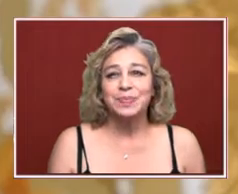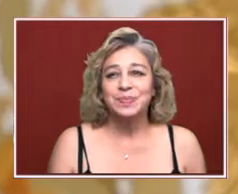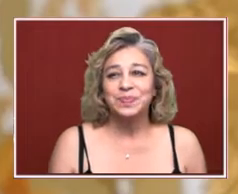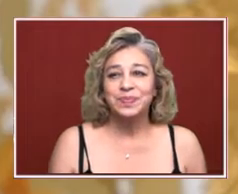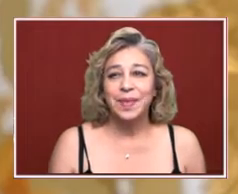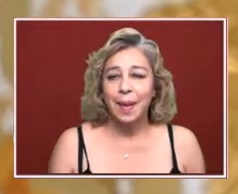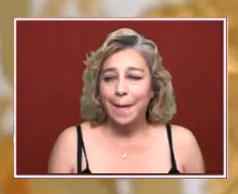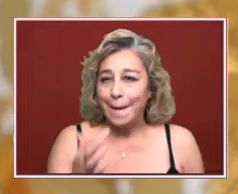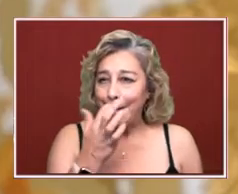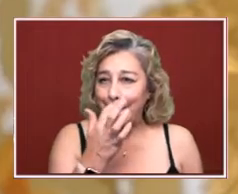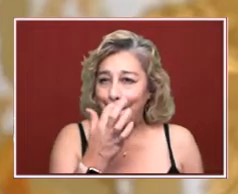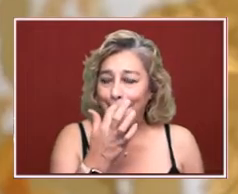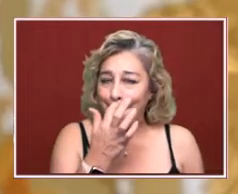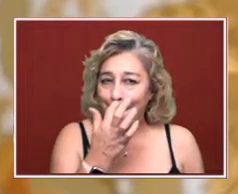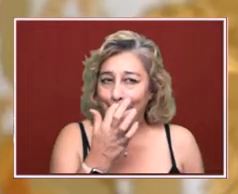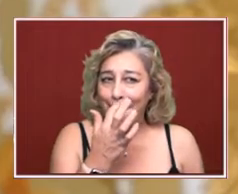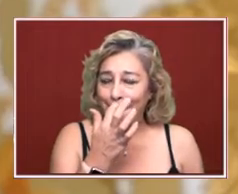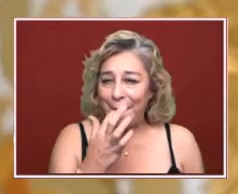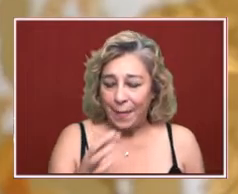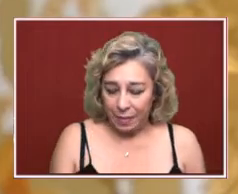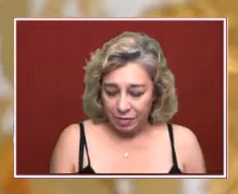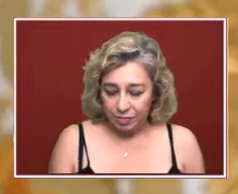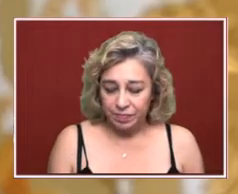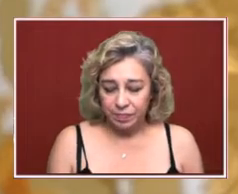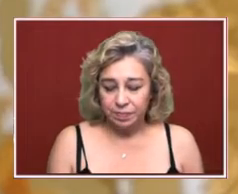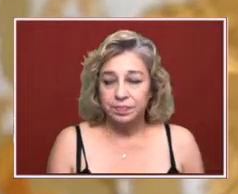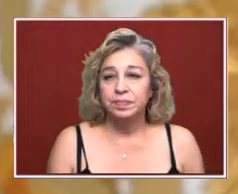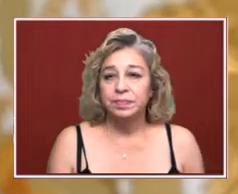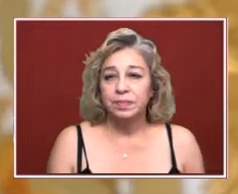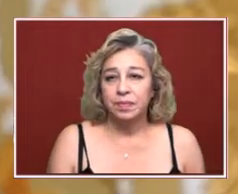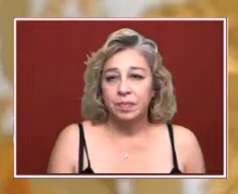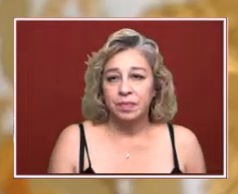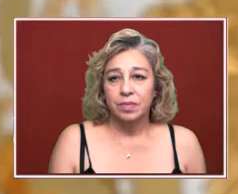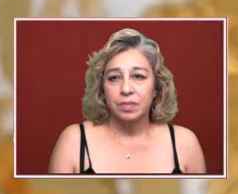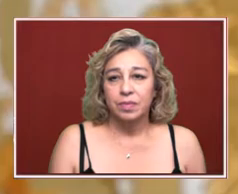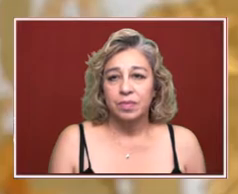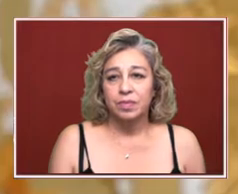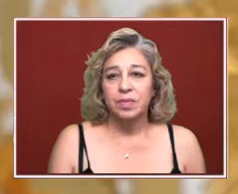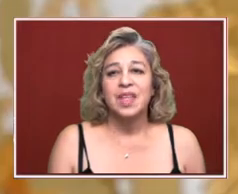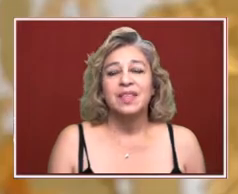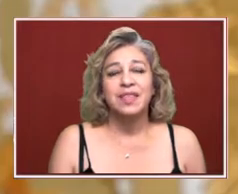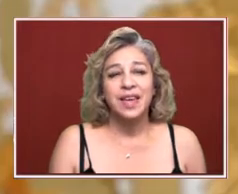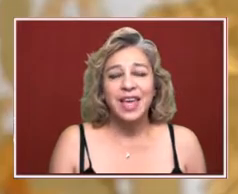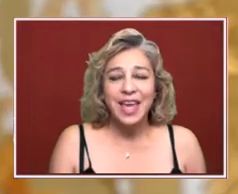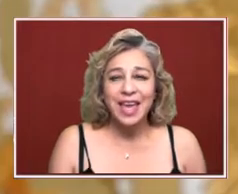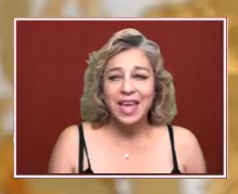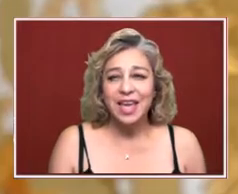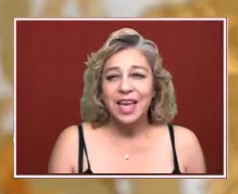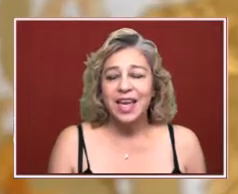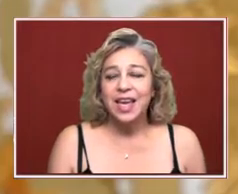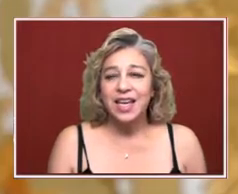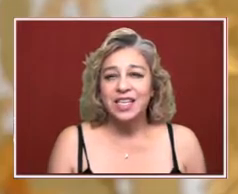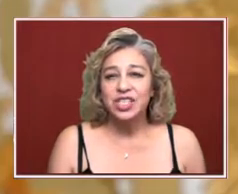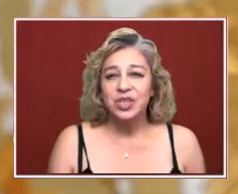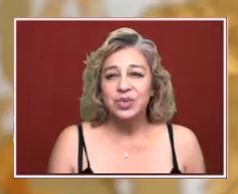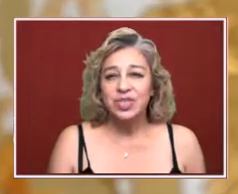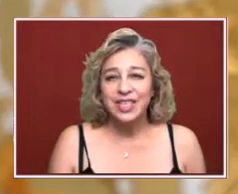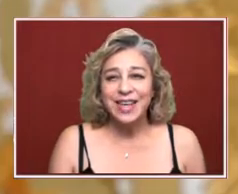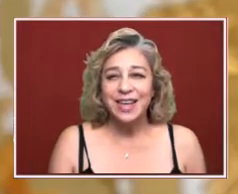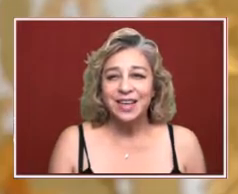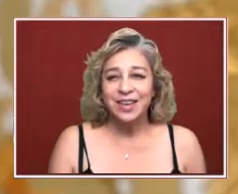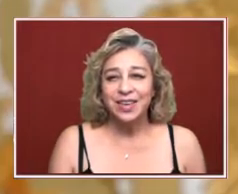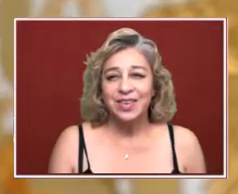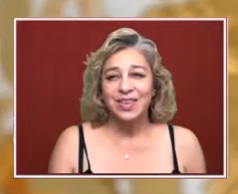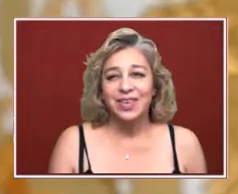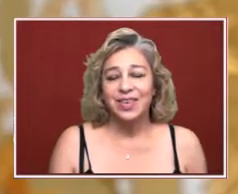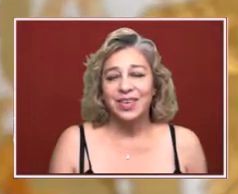dictates. La clave está en apegarnos. The key is to